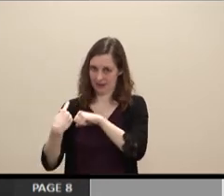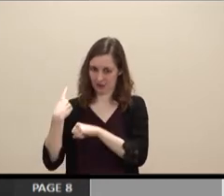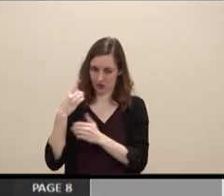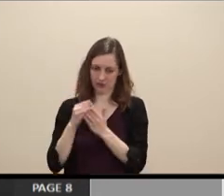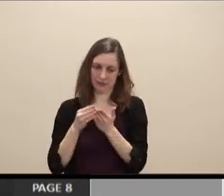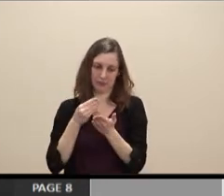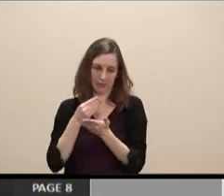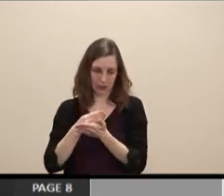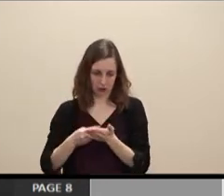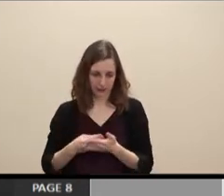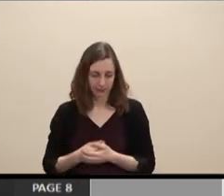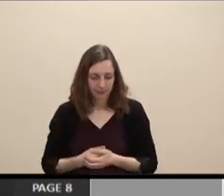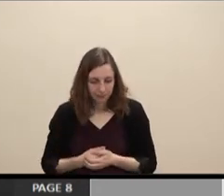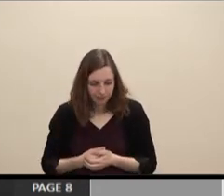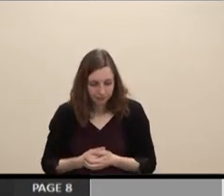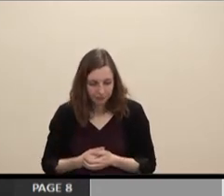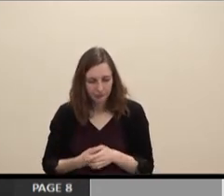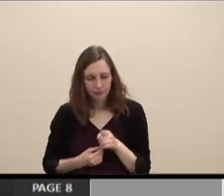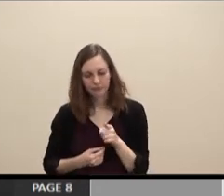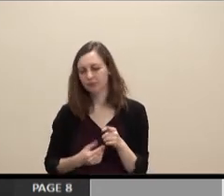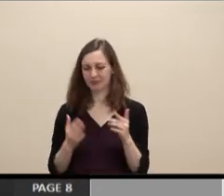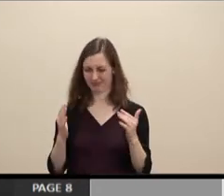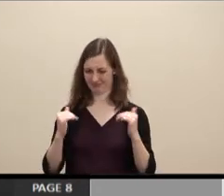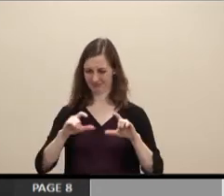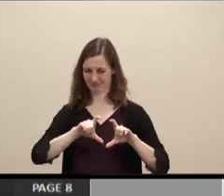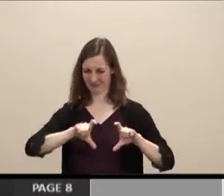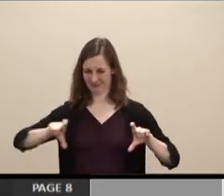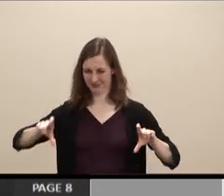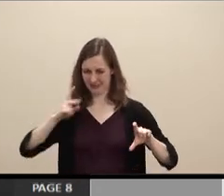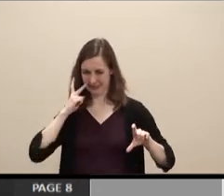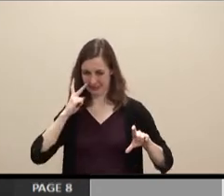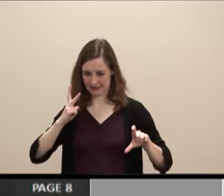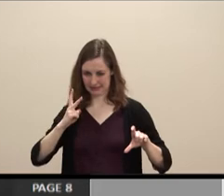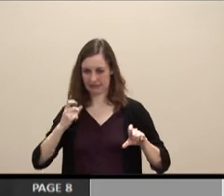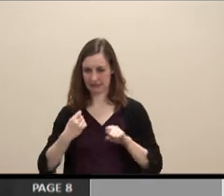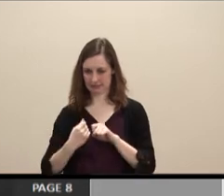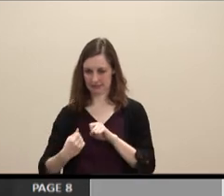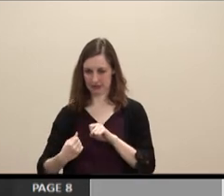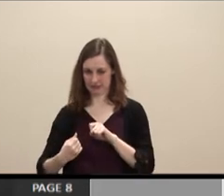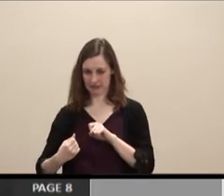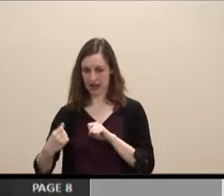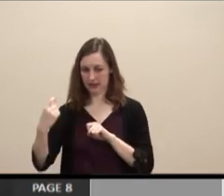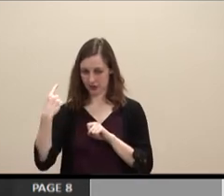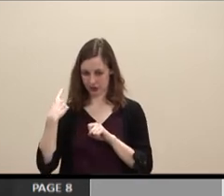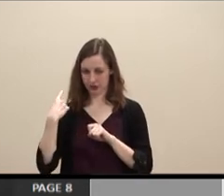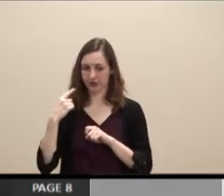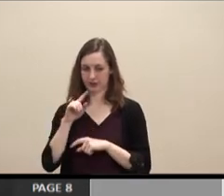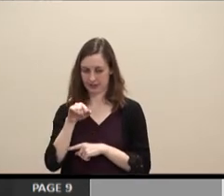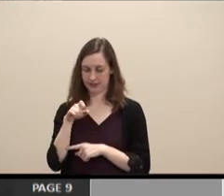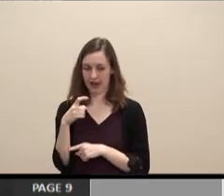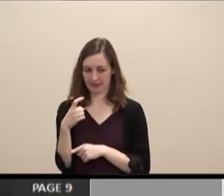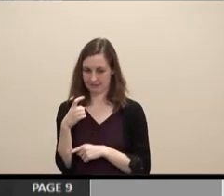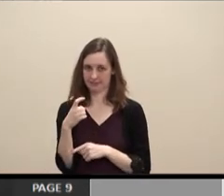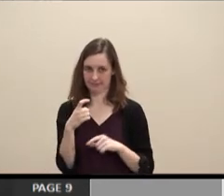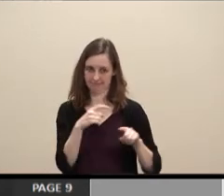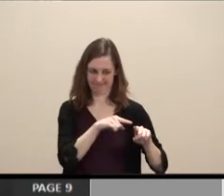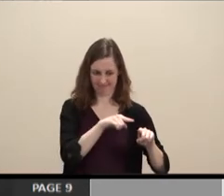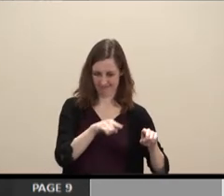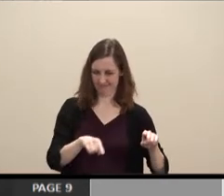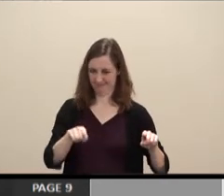is what the tax collections are as a percent of that local, of that current levy.